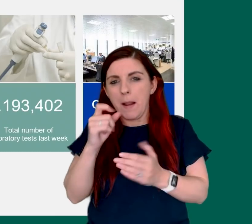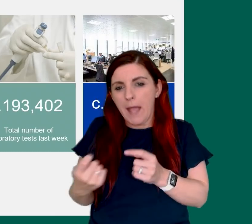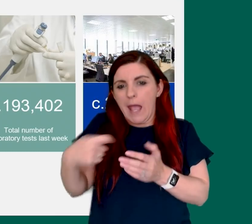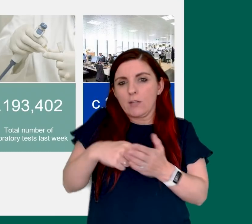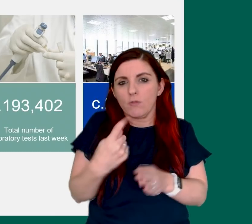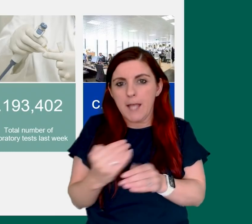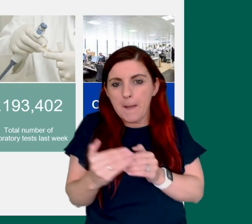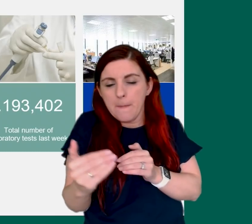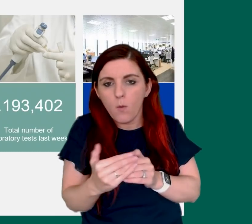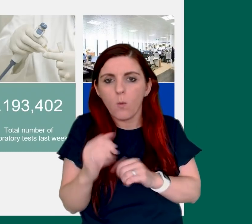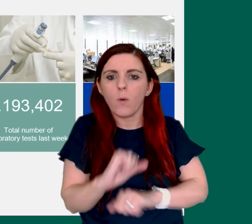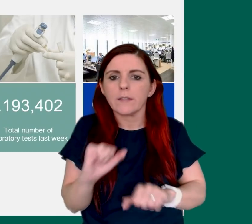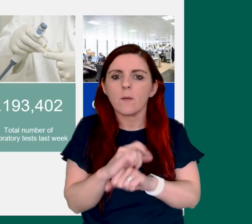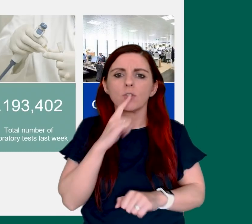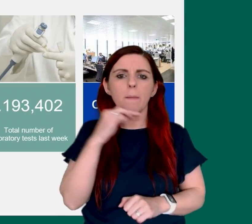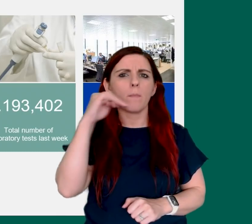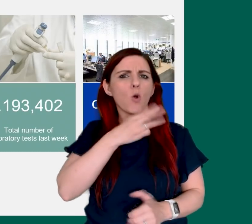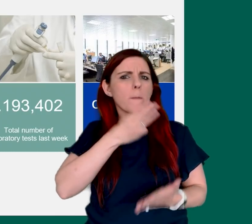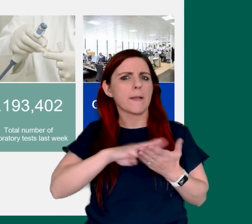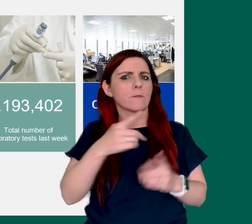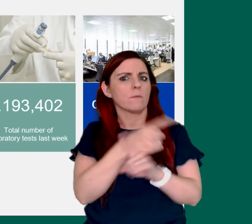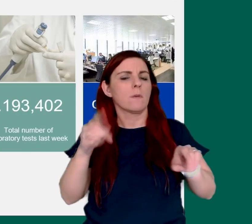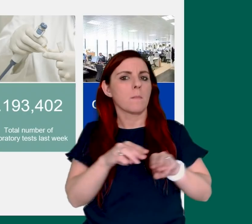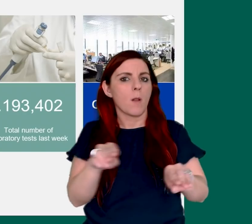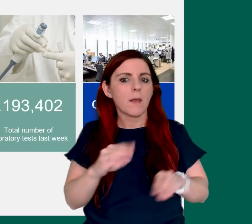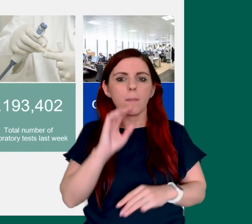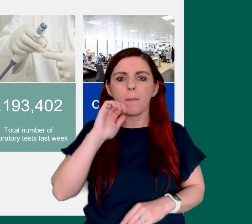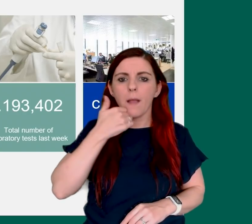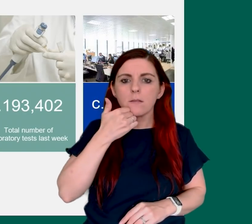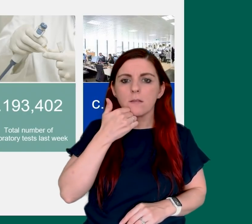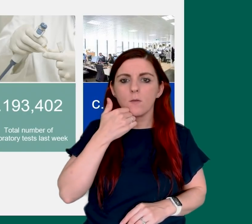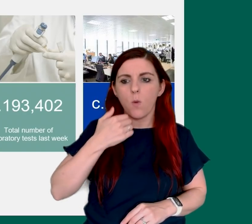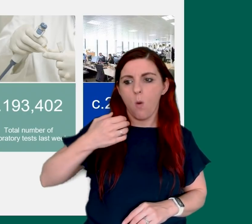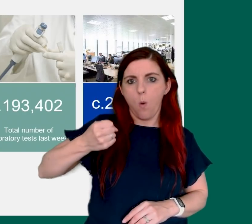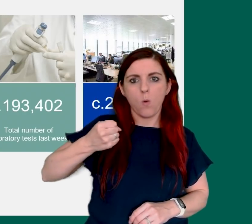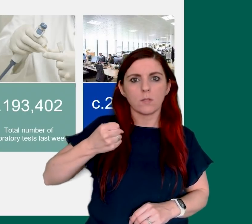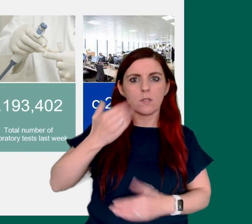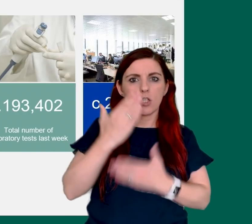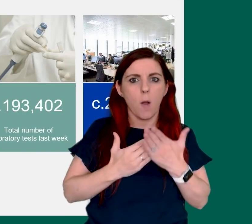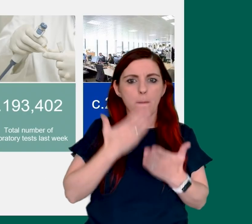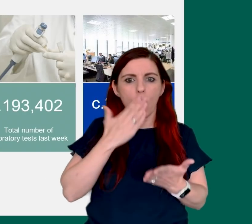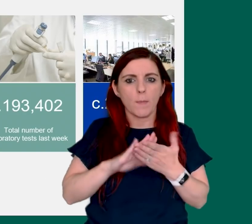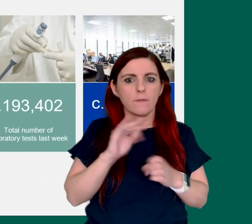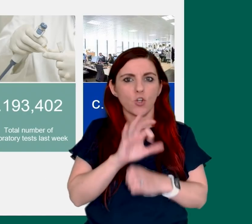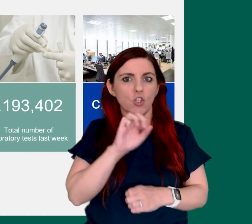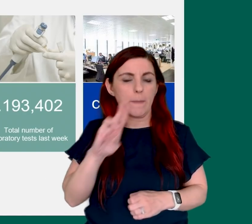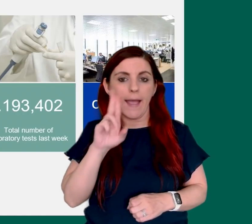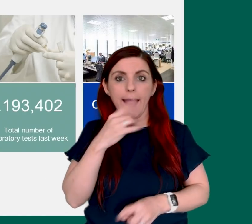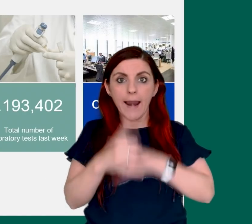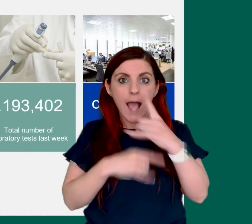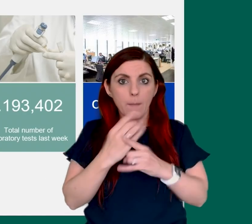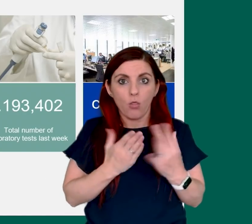And I would also flag, and it's probably an important message for the public, because we hold back slots for general practice, it can often happen during the day that